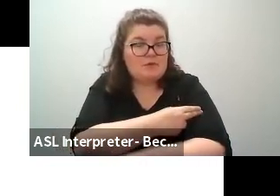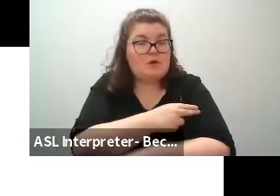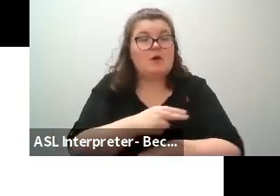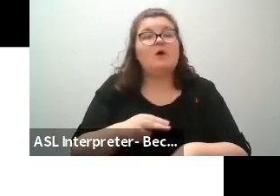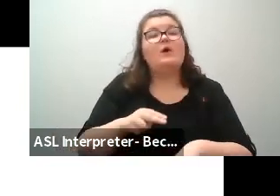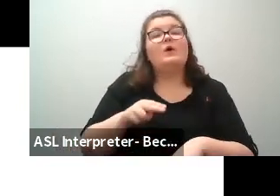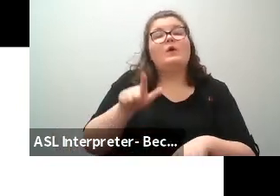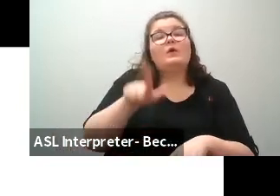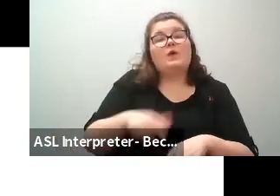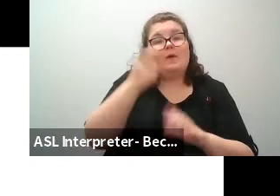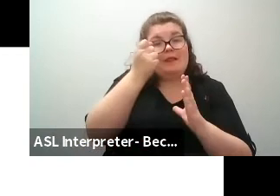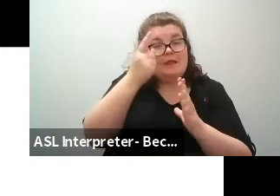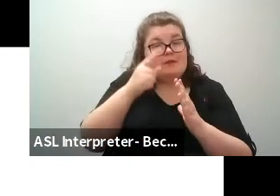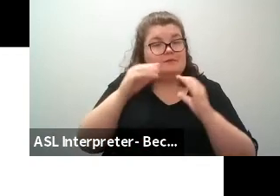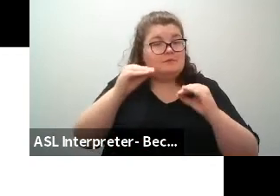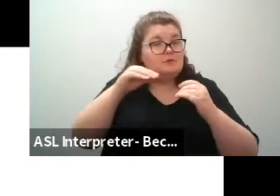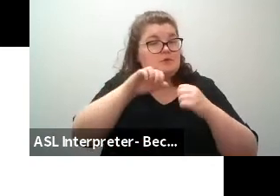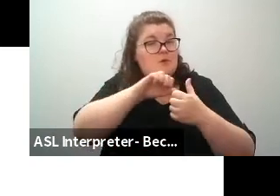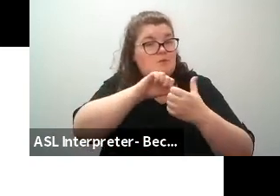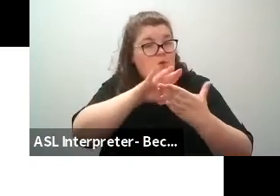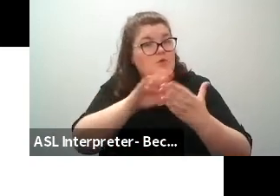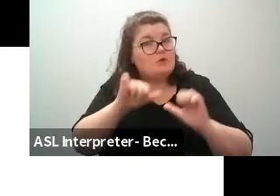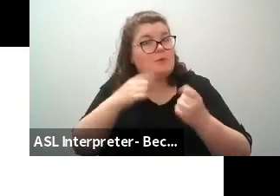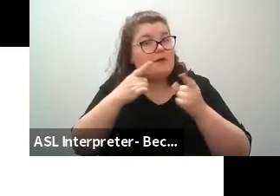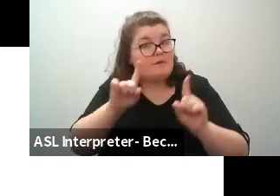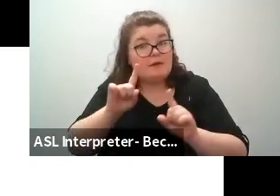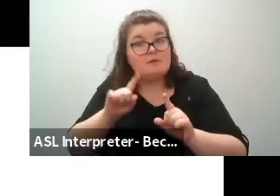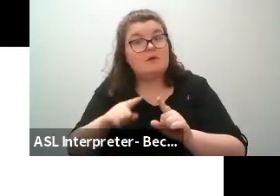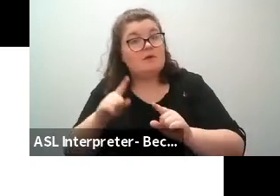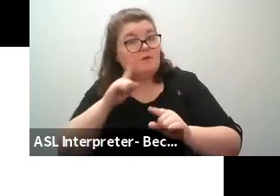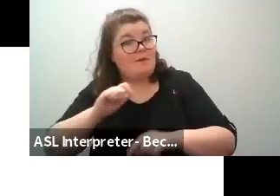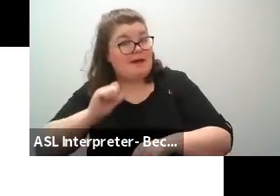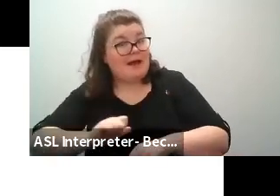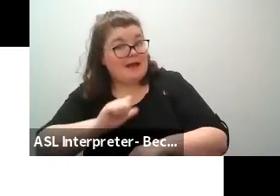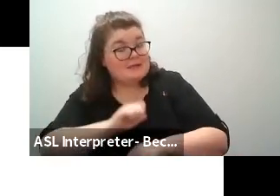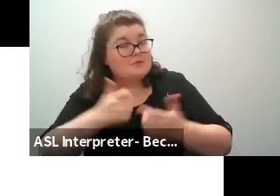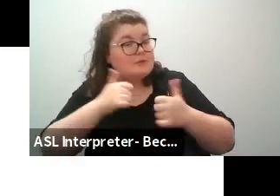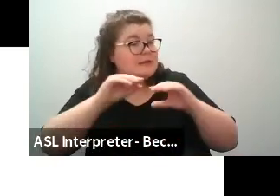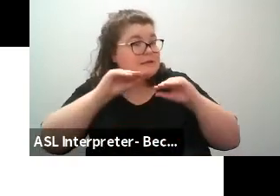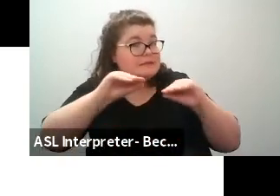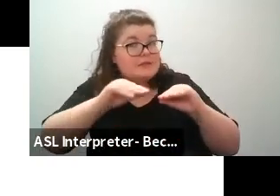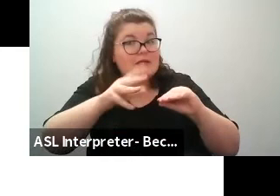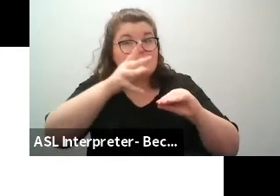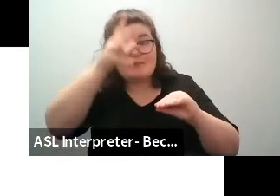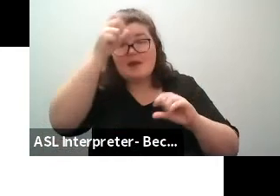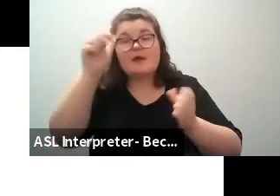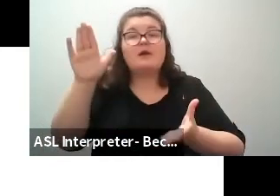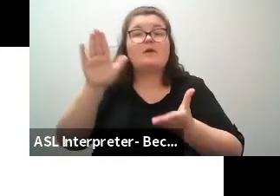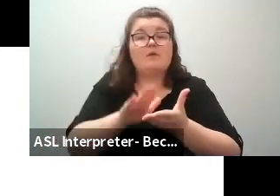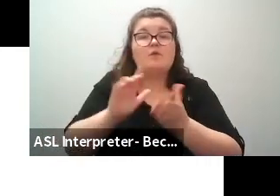and specifically in asthma in childhood, as teaching with low literacy methods can reduce future ED